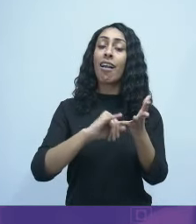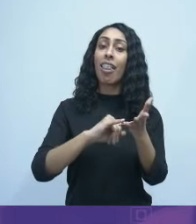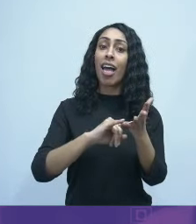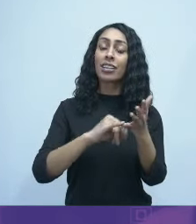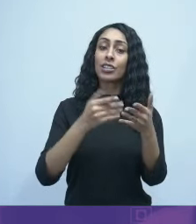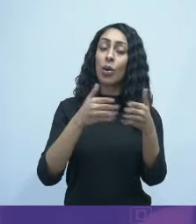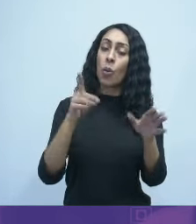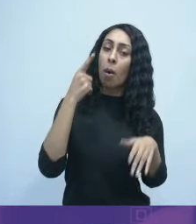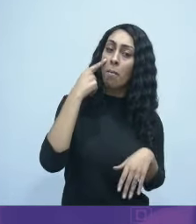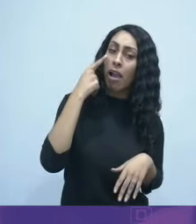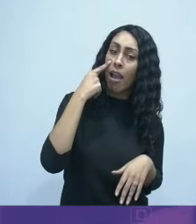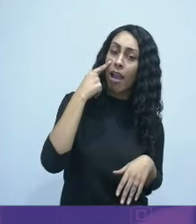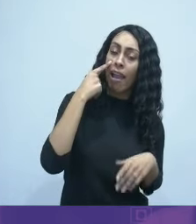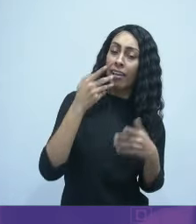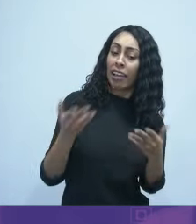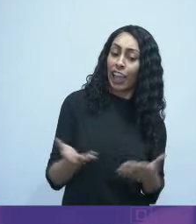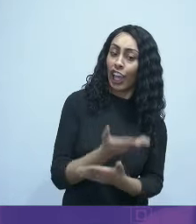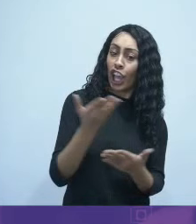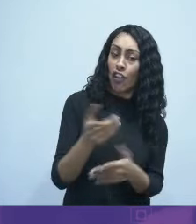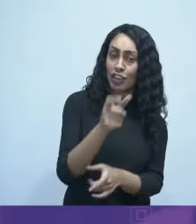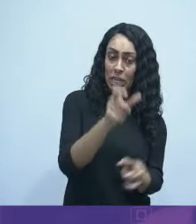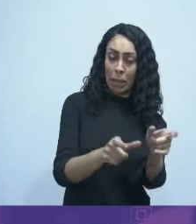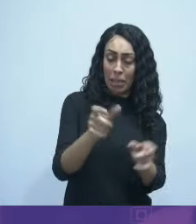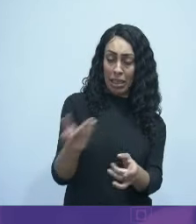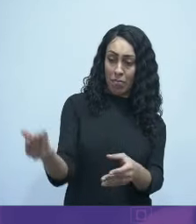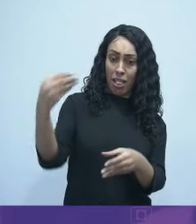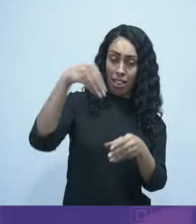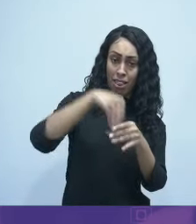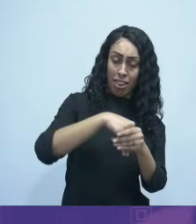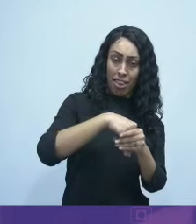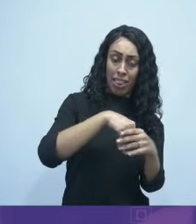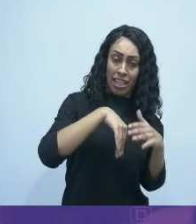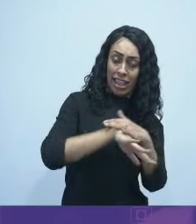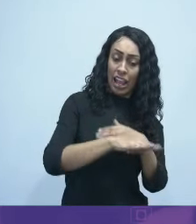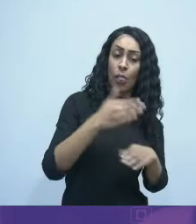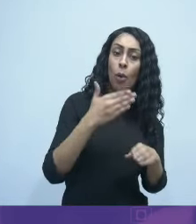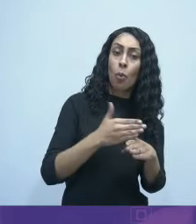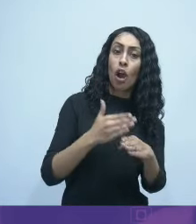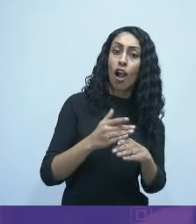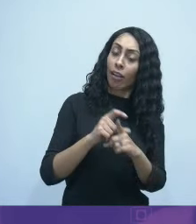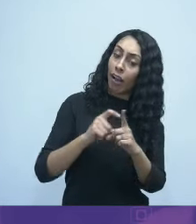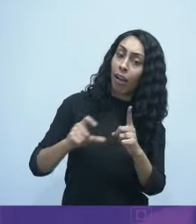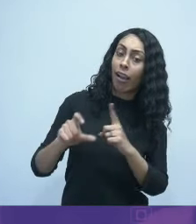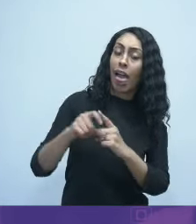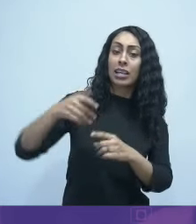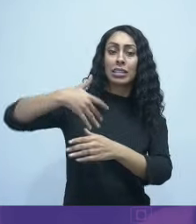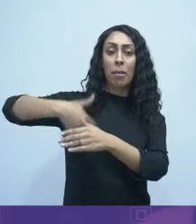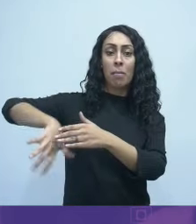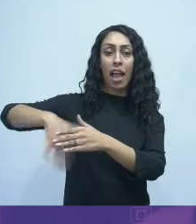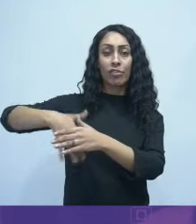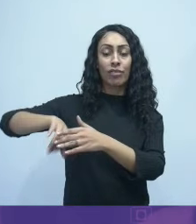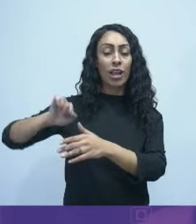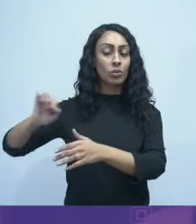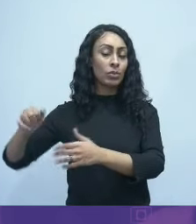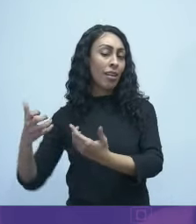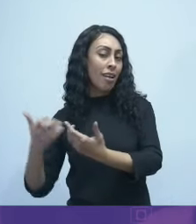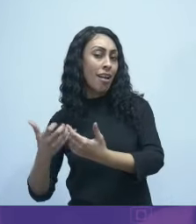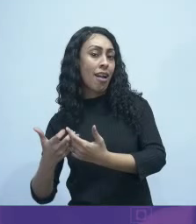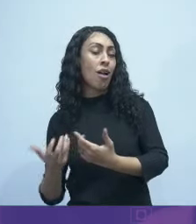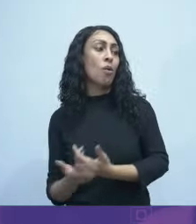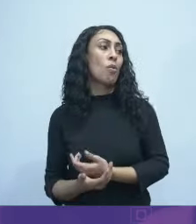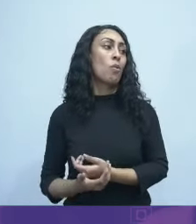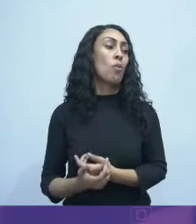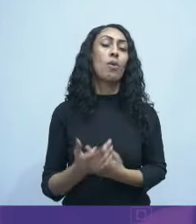around encouraging people to come into the sector from working class backgrounds, and from James, David and Tom Stocks asking